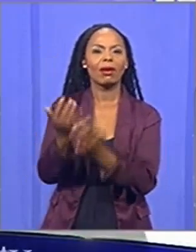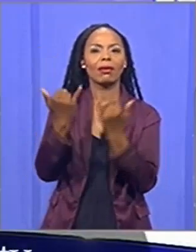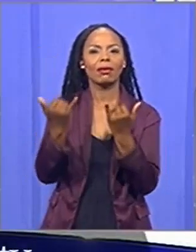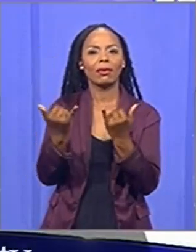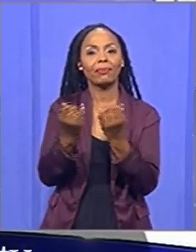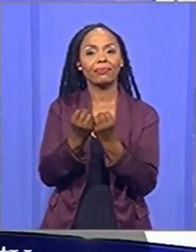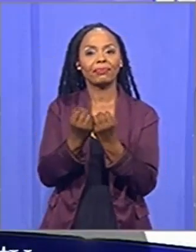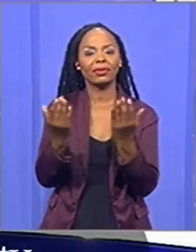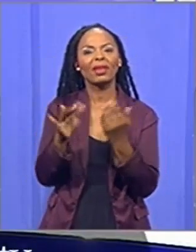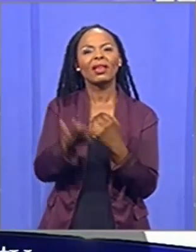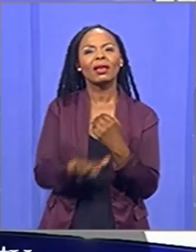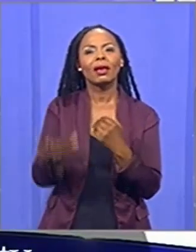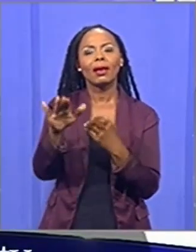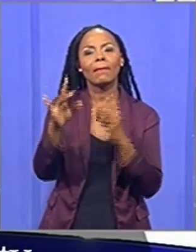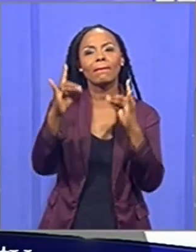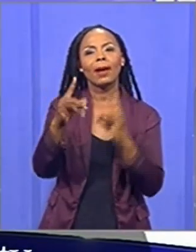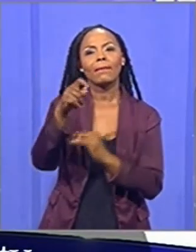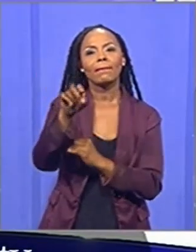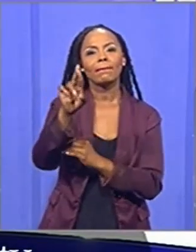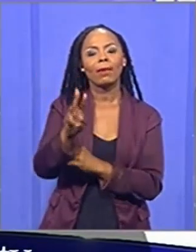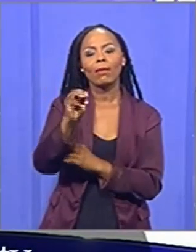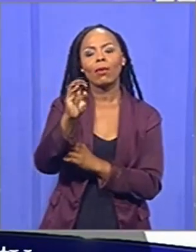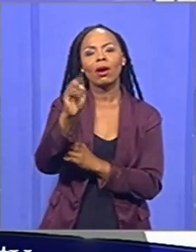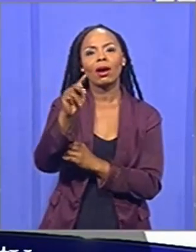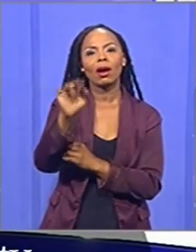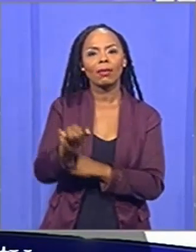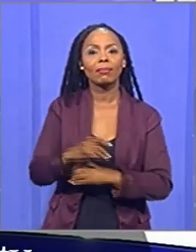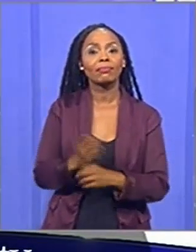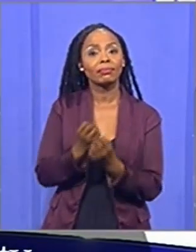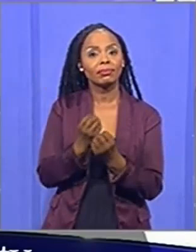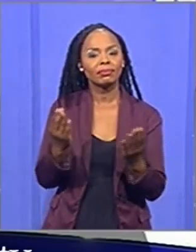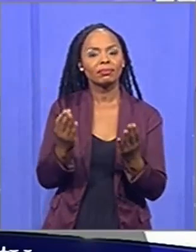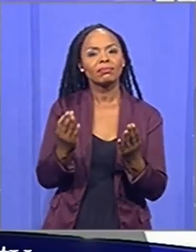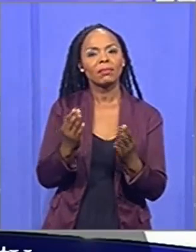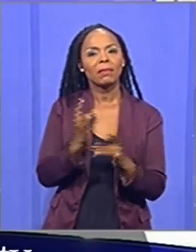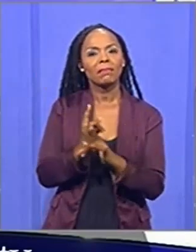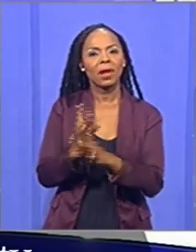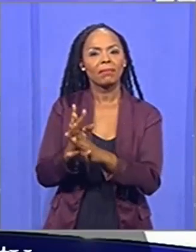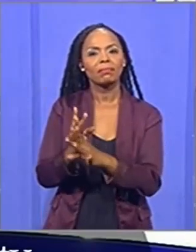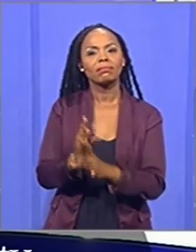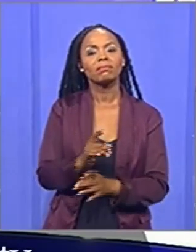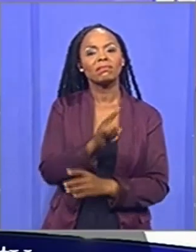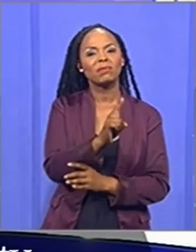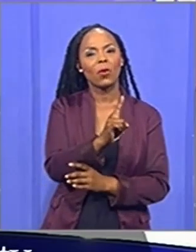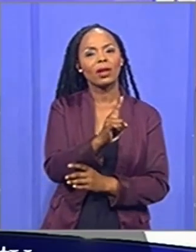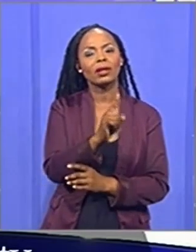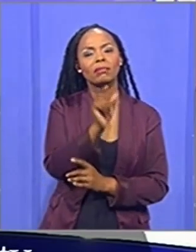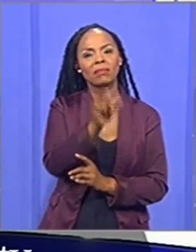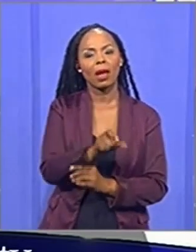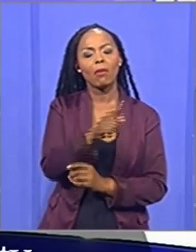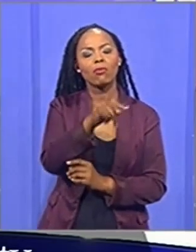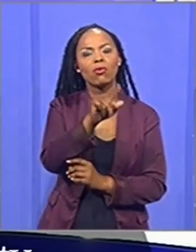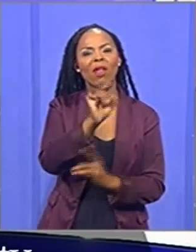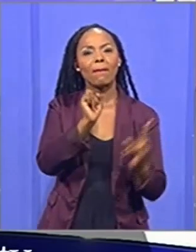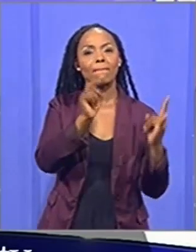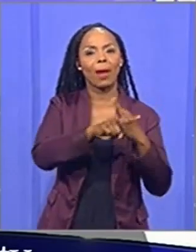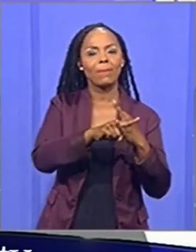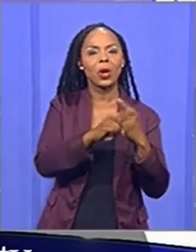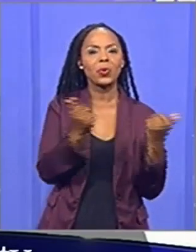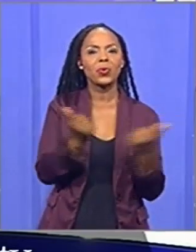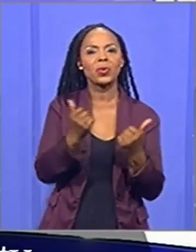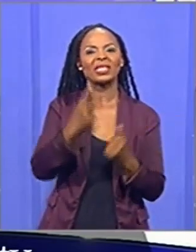City lepatlelong la Peter Mokaba. No e le tee ya papadi e nwešitšwe ke Pule Mmudi mathomong a karolo